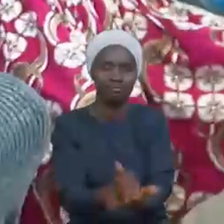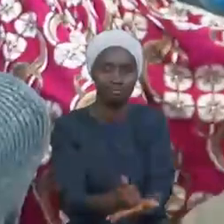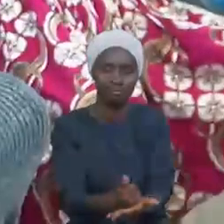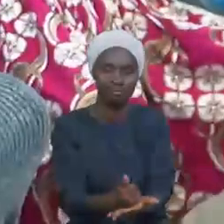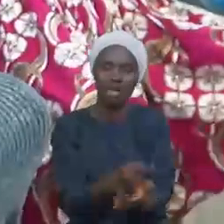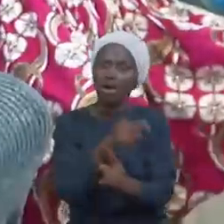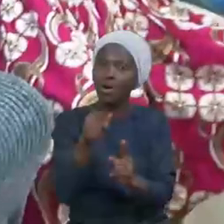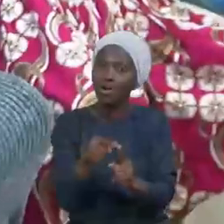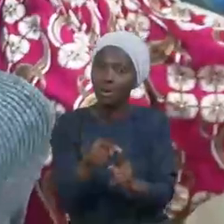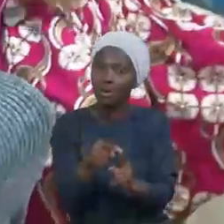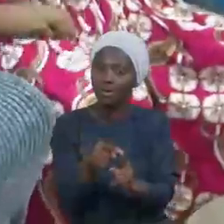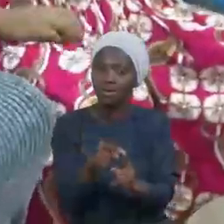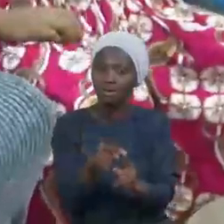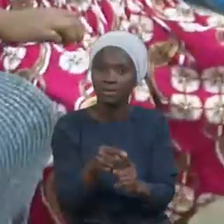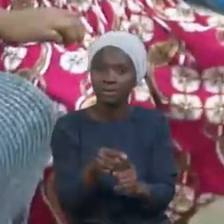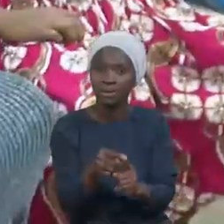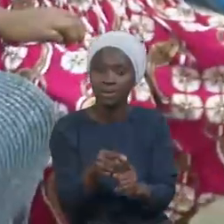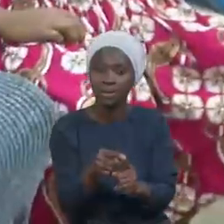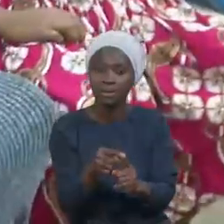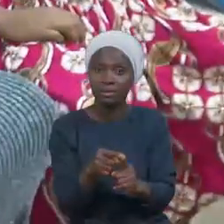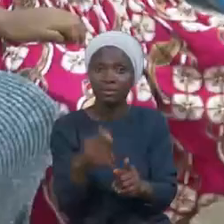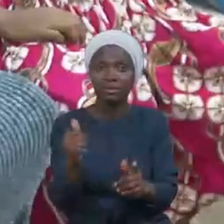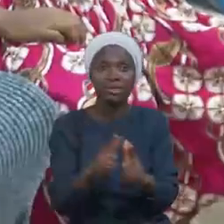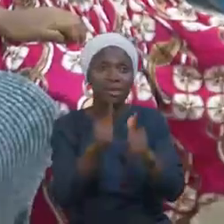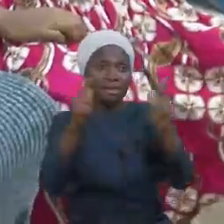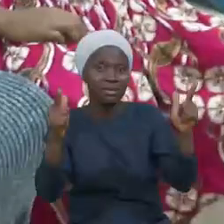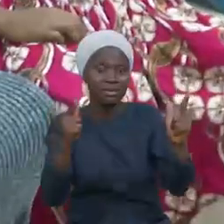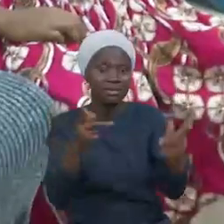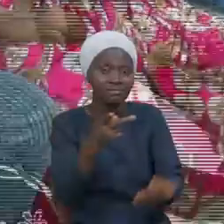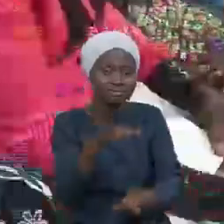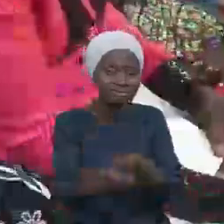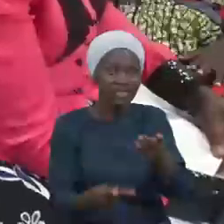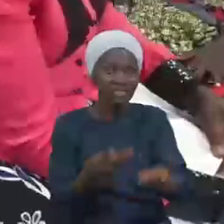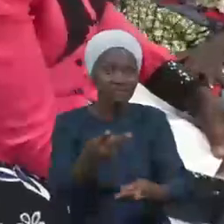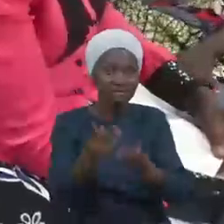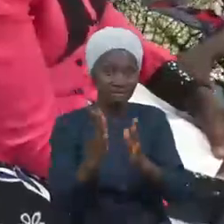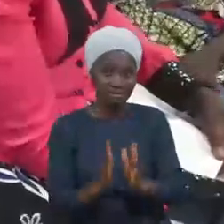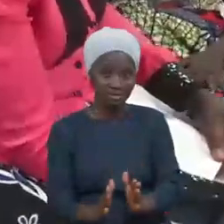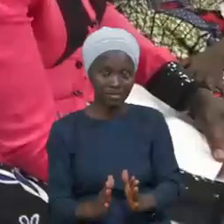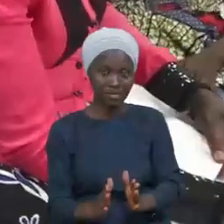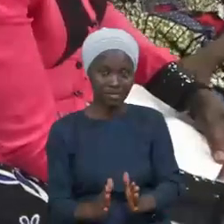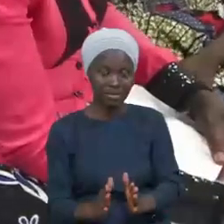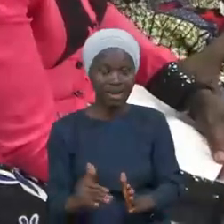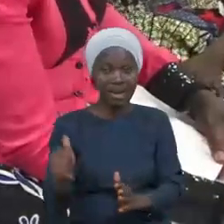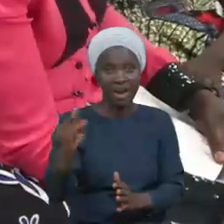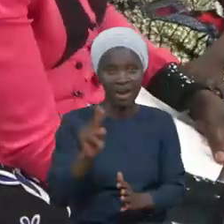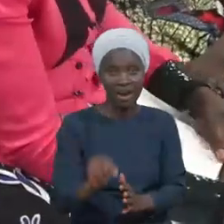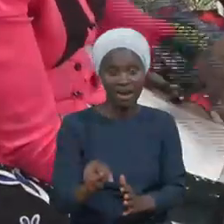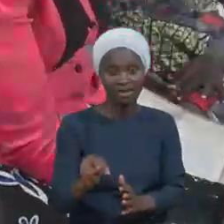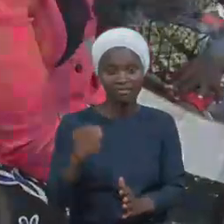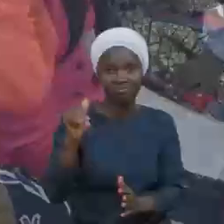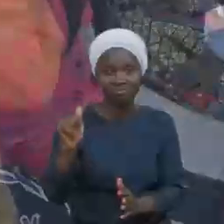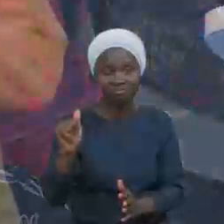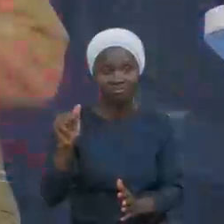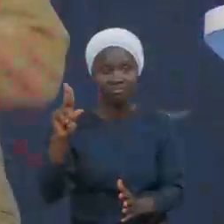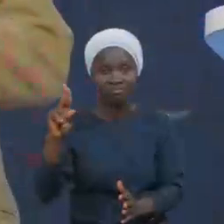When a great visitor, an august visitor,